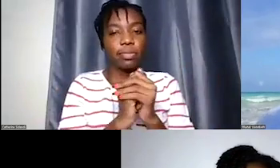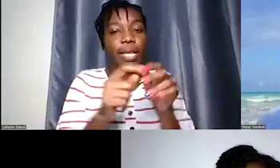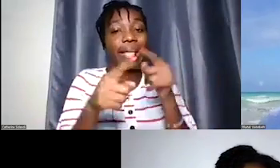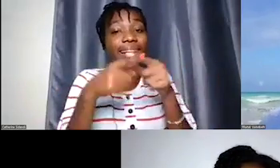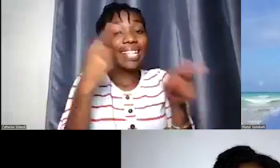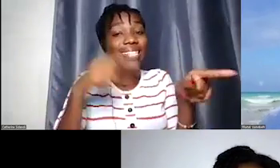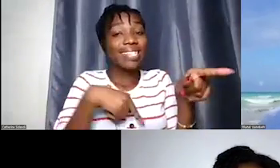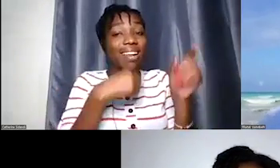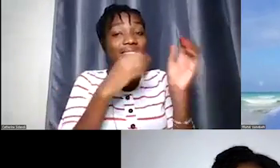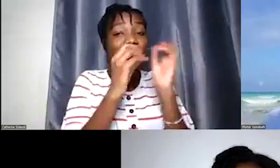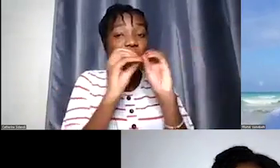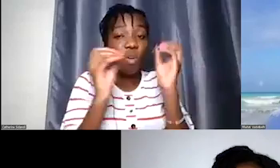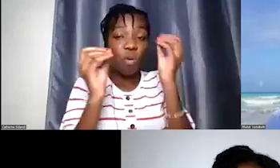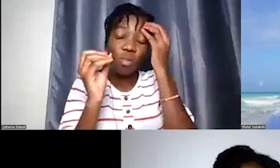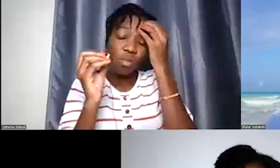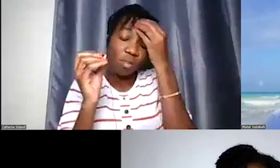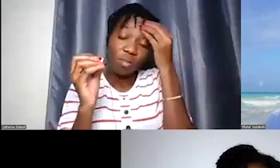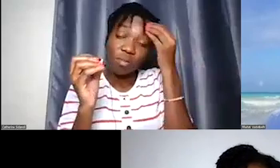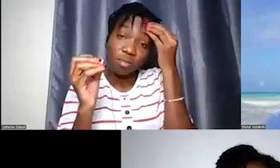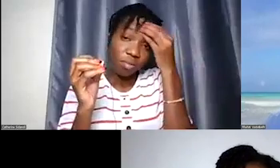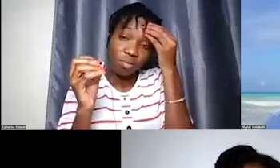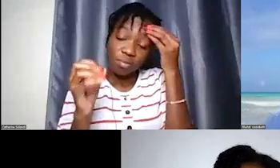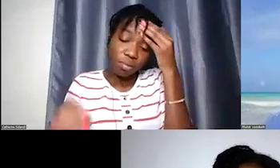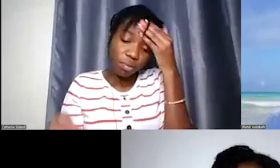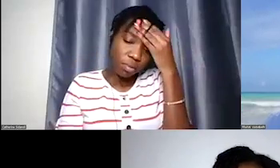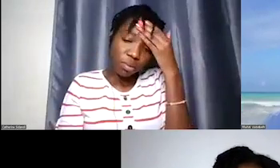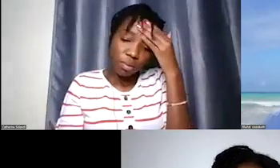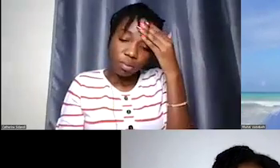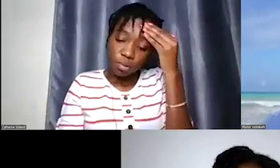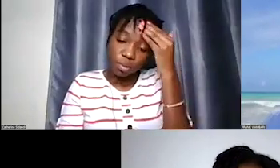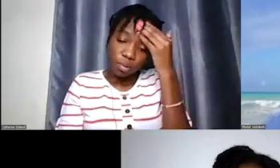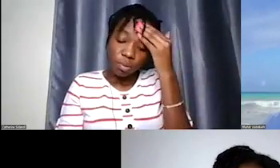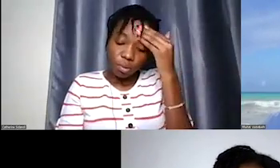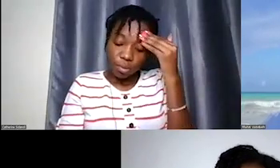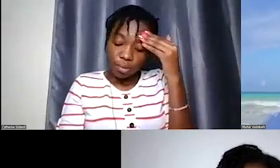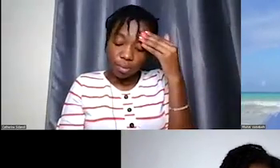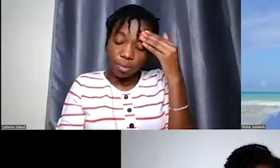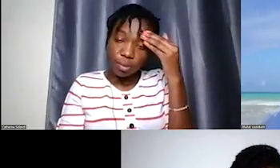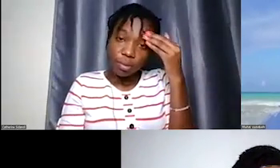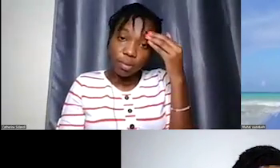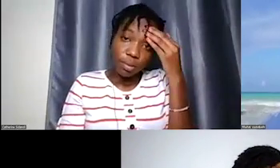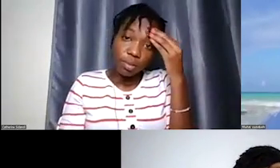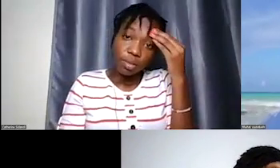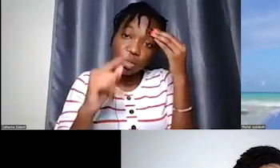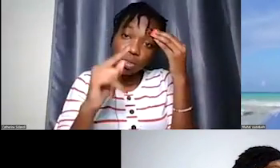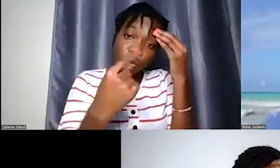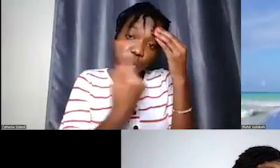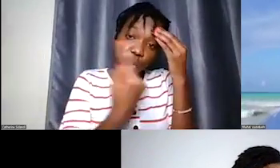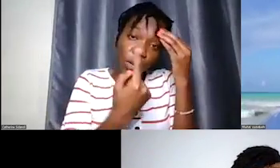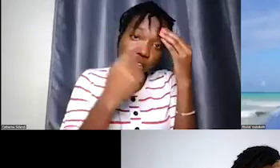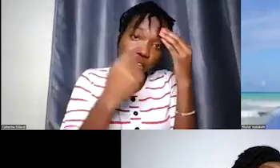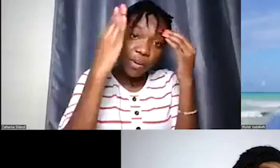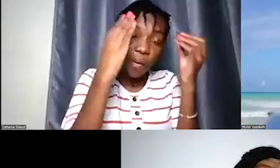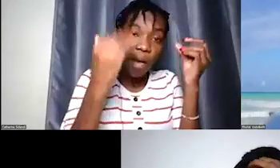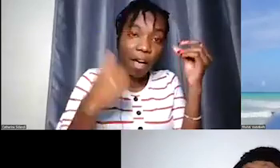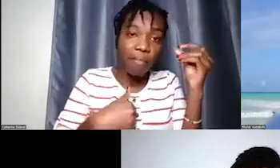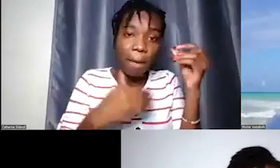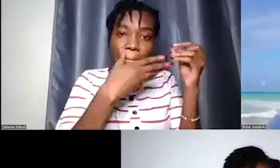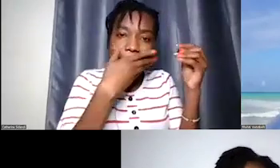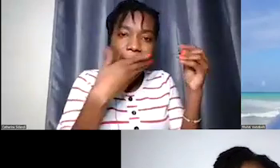medicine or whatever. Poison. Just, yeah, poison. Just realize that there's better things to